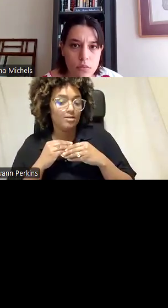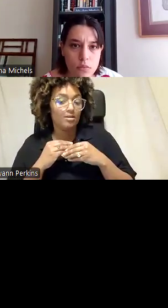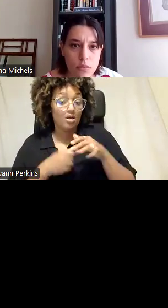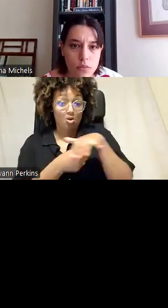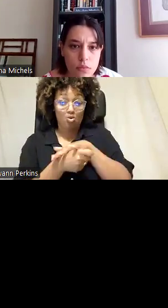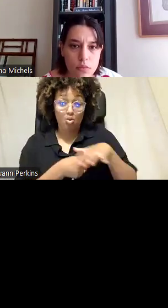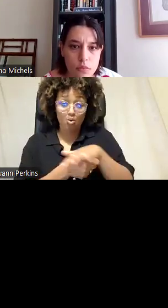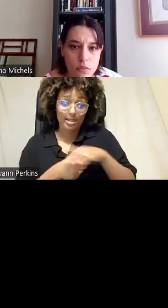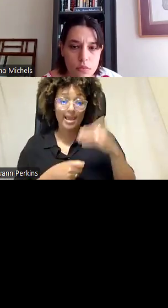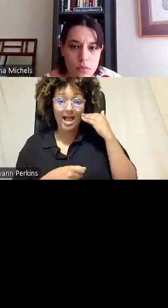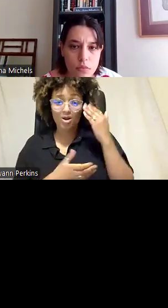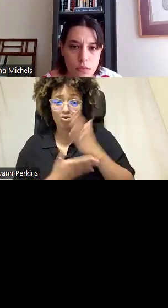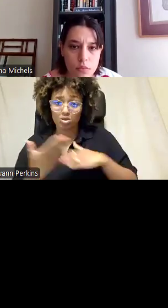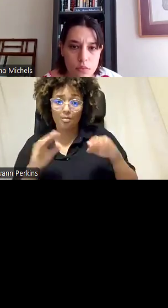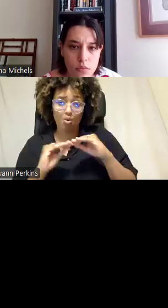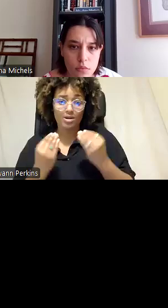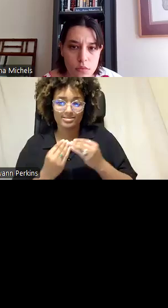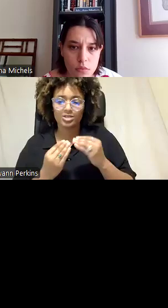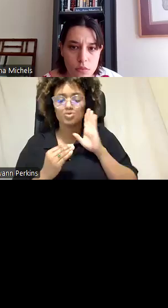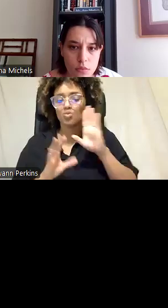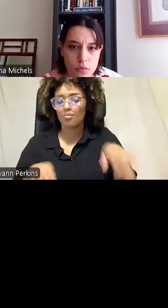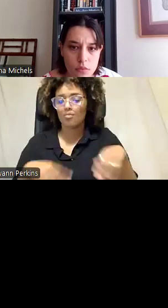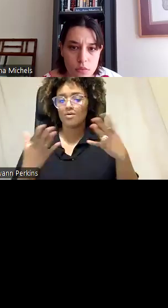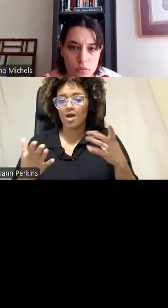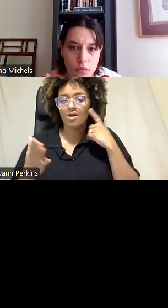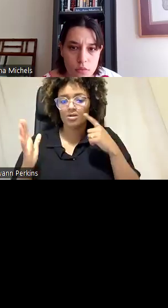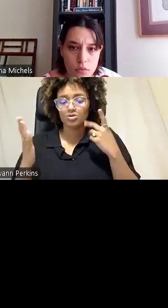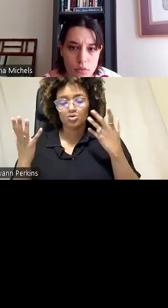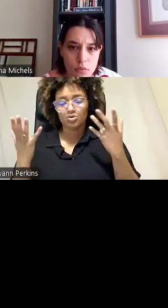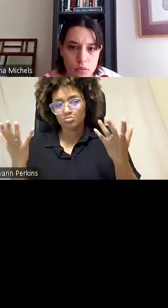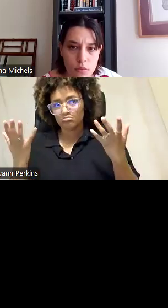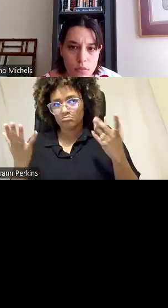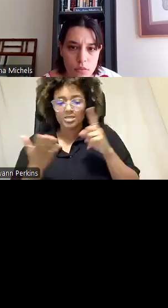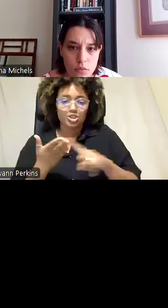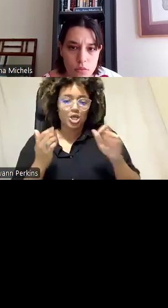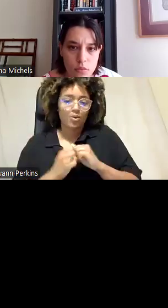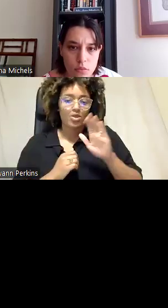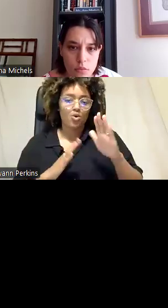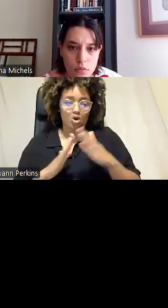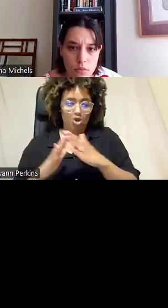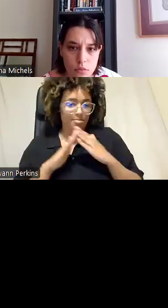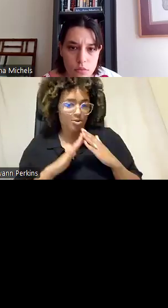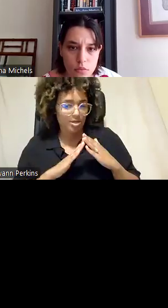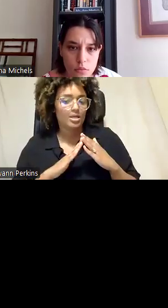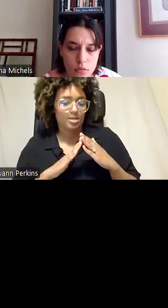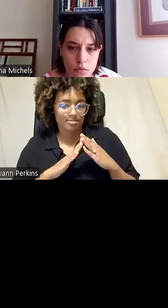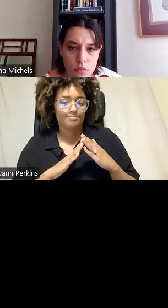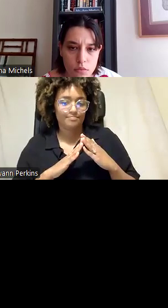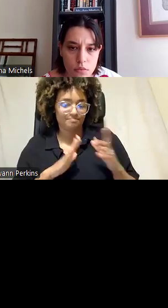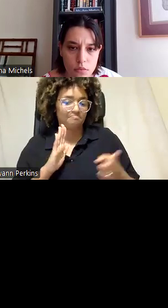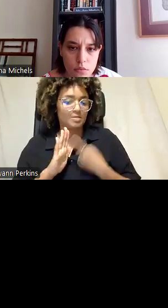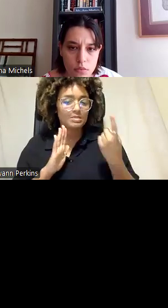some organizations that do that. So I would check with your community that may help. There are sometimes